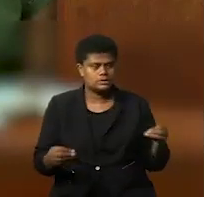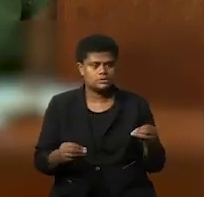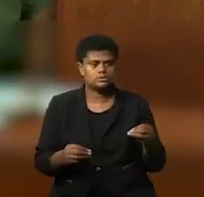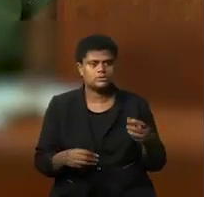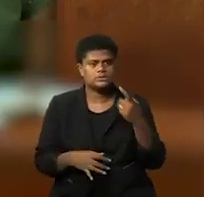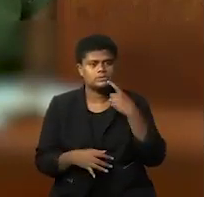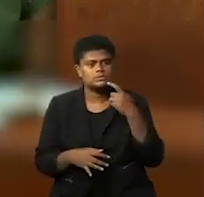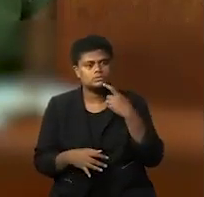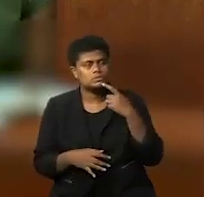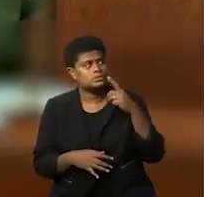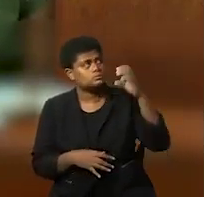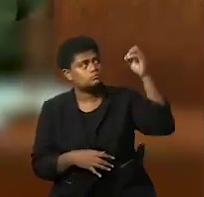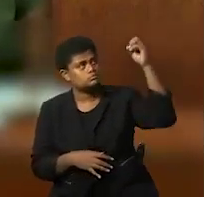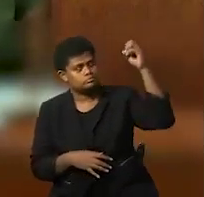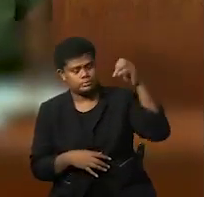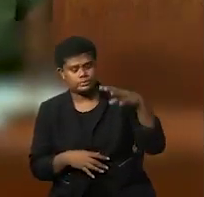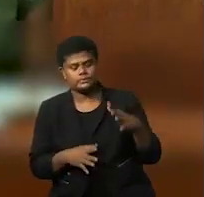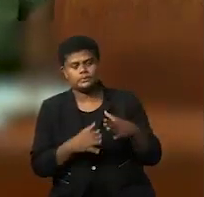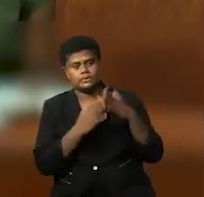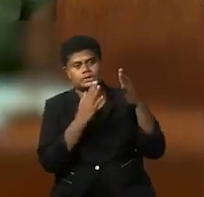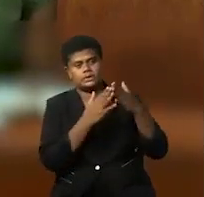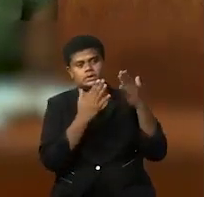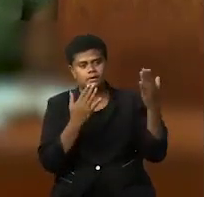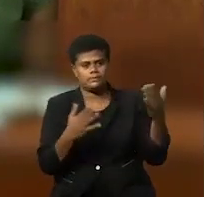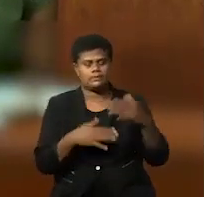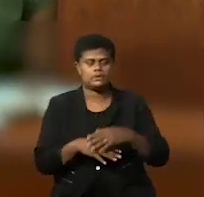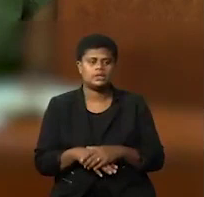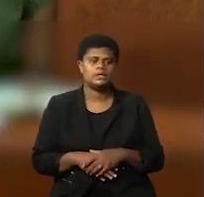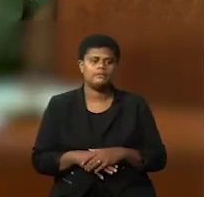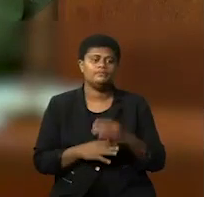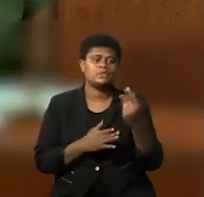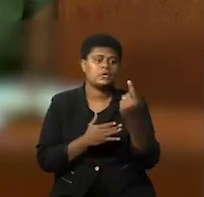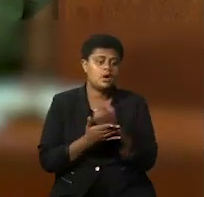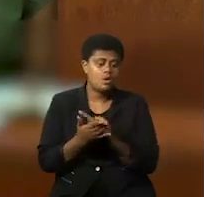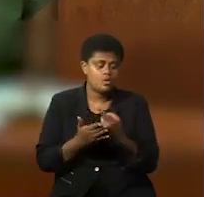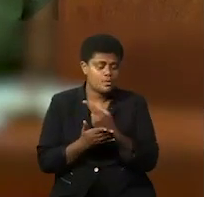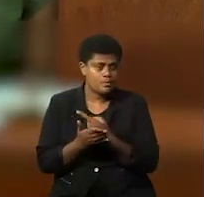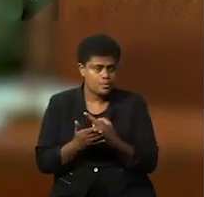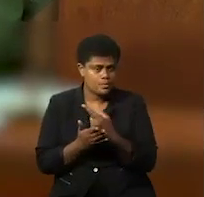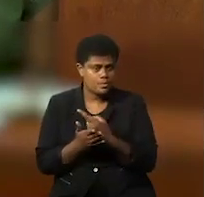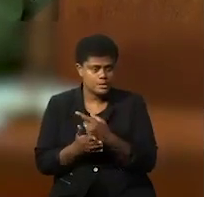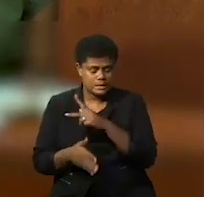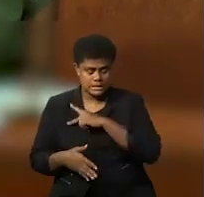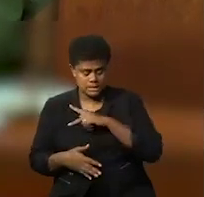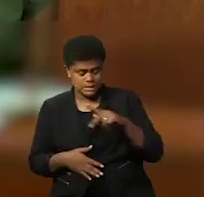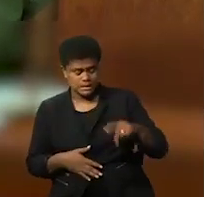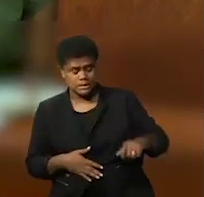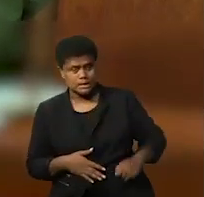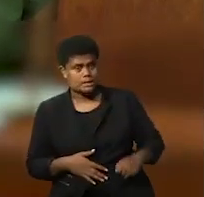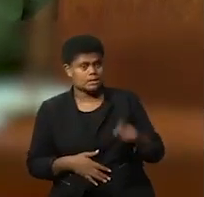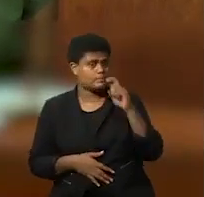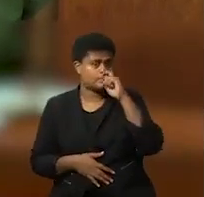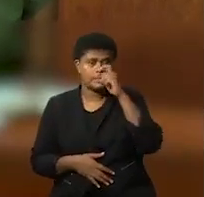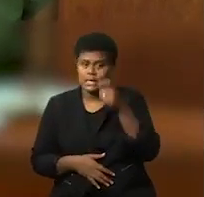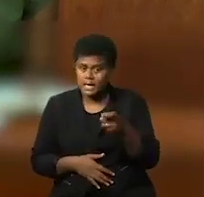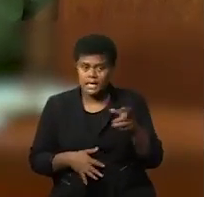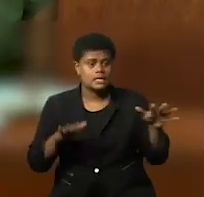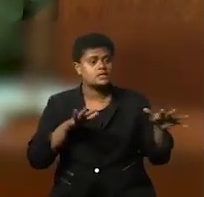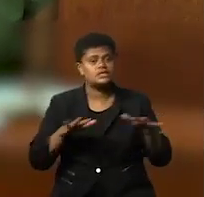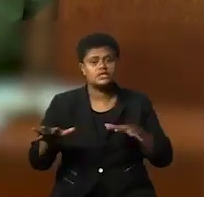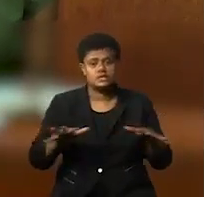heaven, the only kingdom that will not be shaken is God's kingdom. It's a kingdom that is established by God